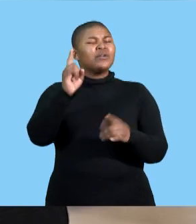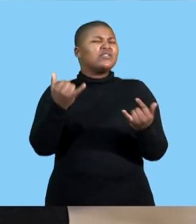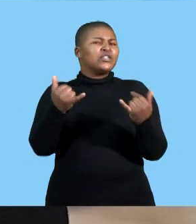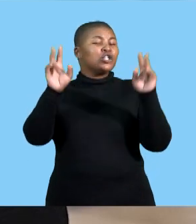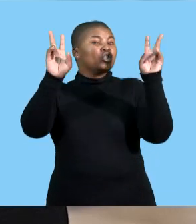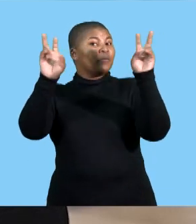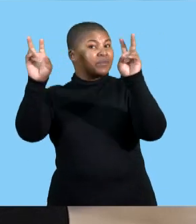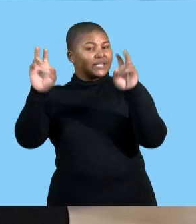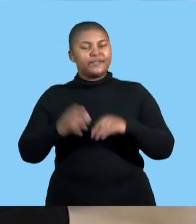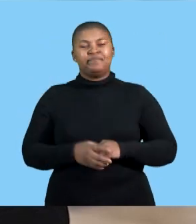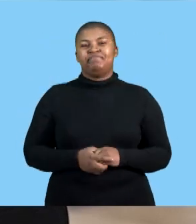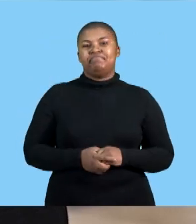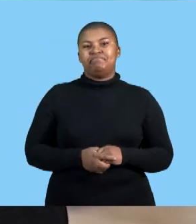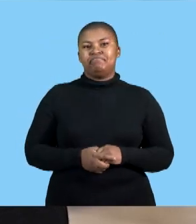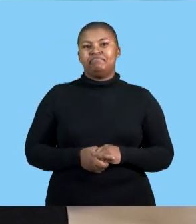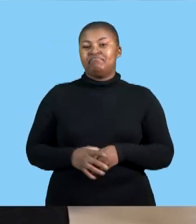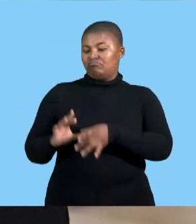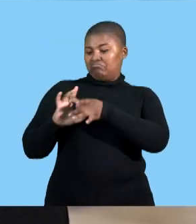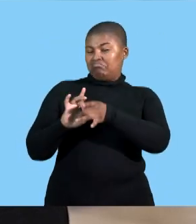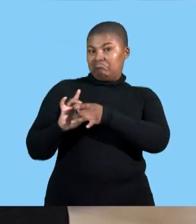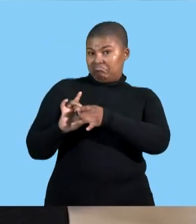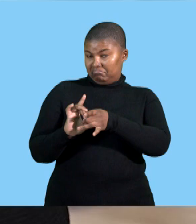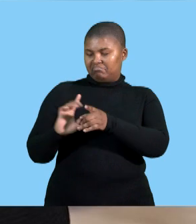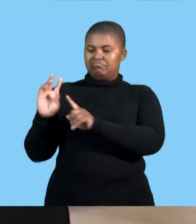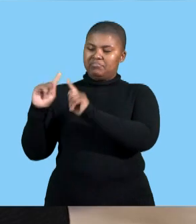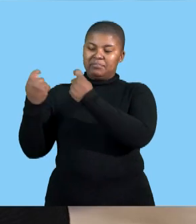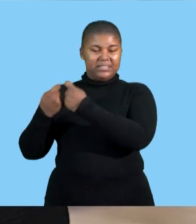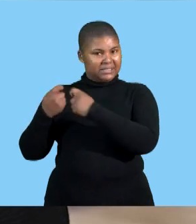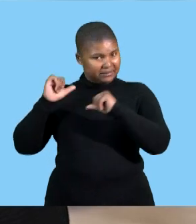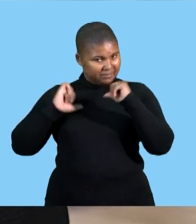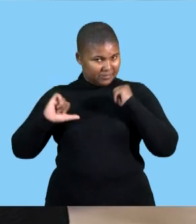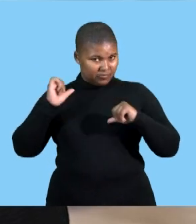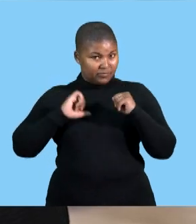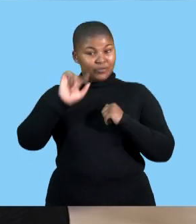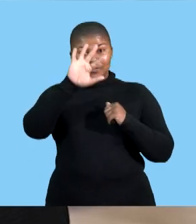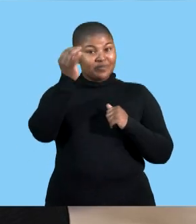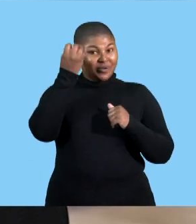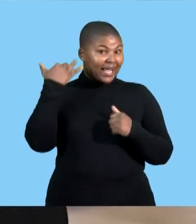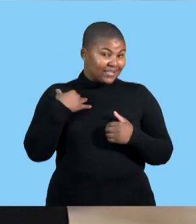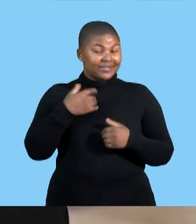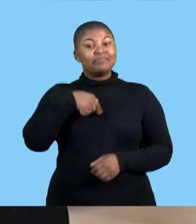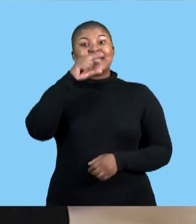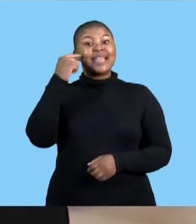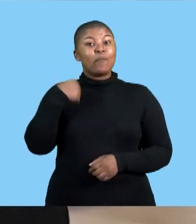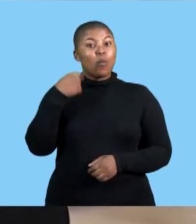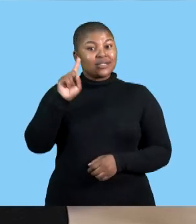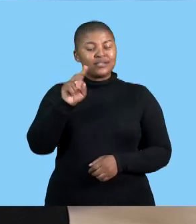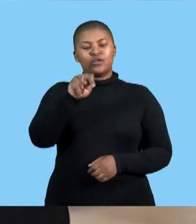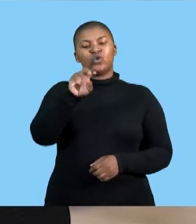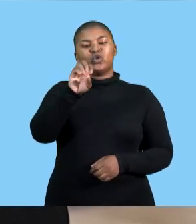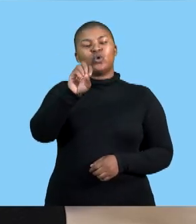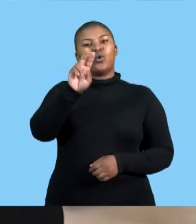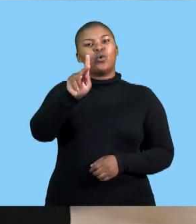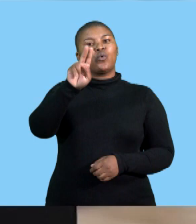at relationships and team performance. Without forgetting, I am your tutor. I go by the name of Ms.